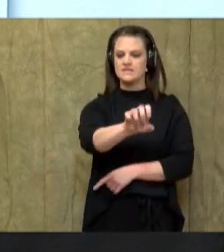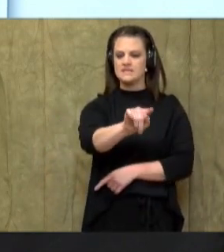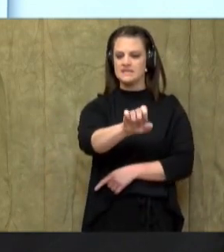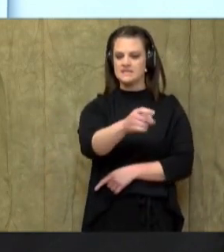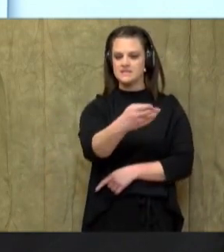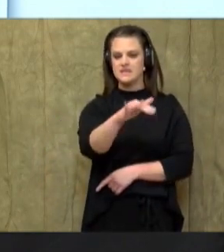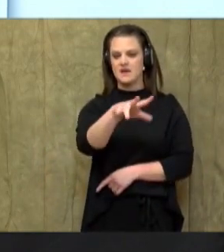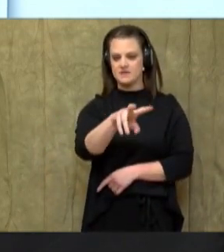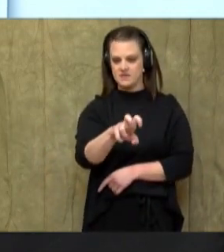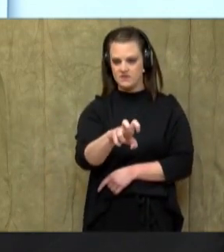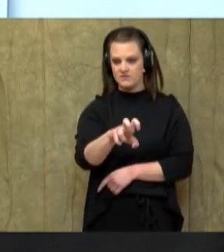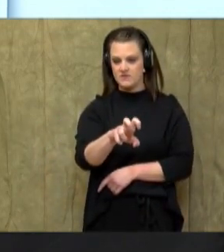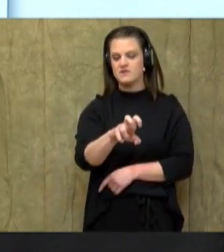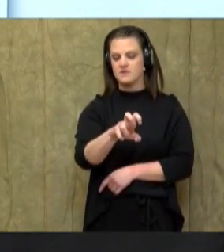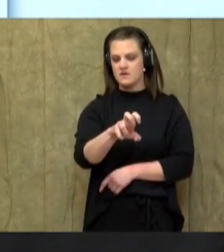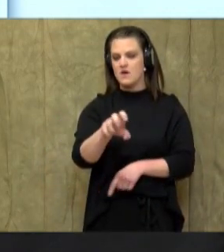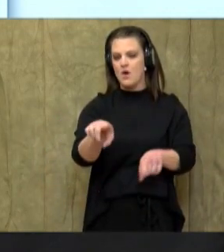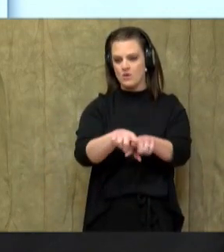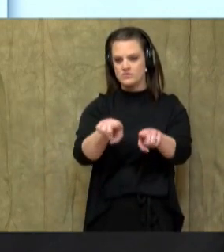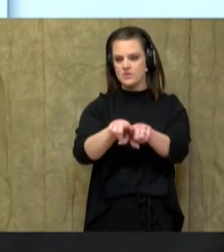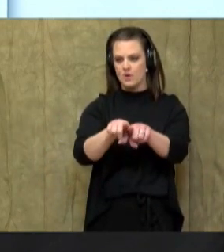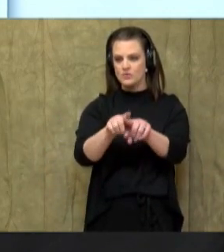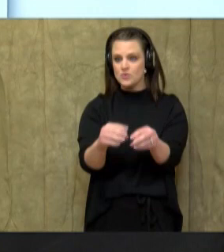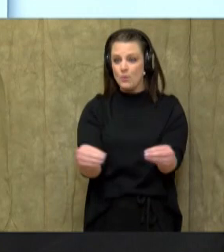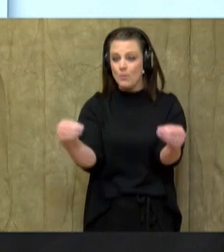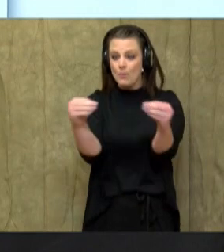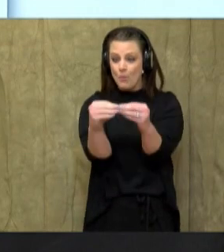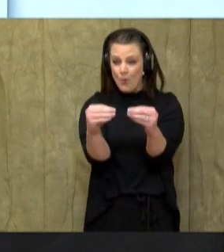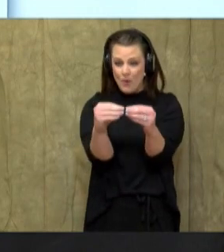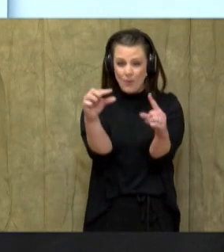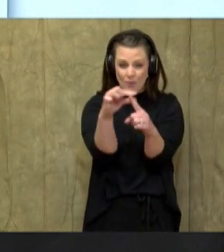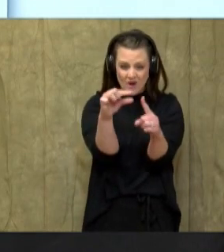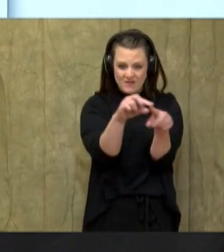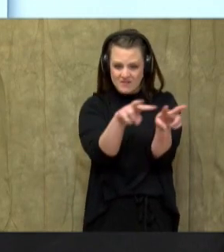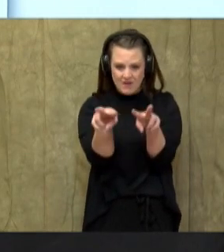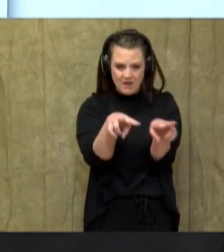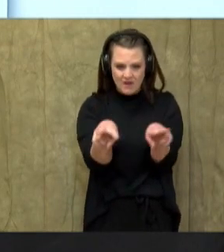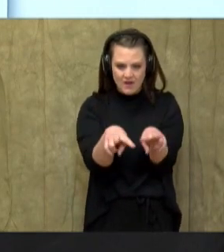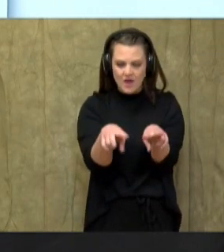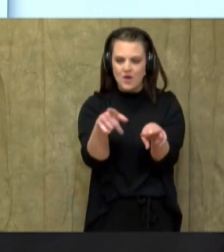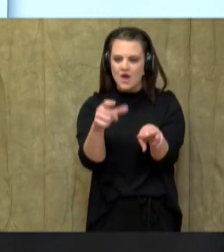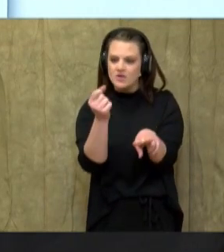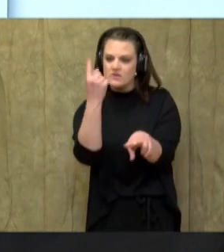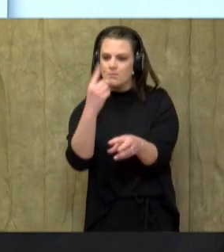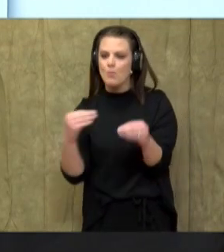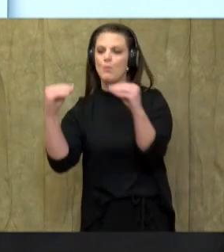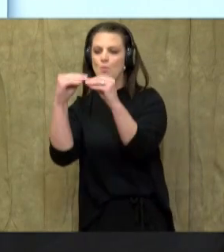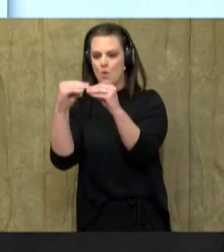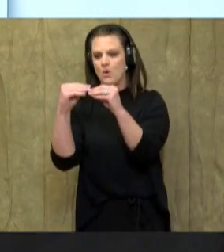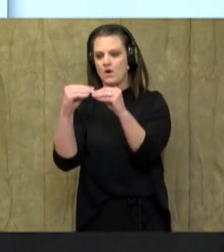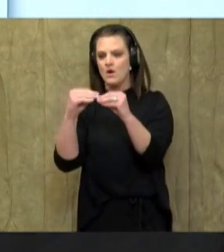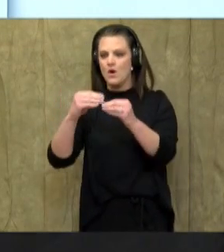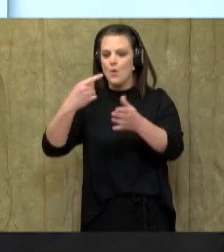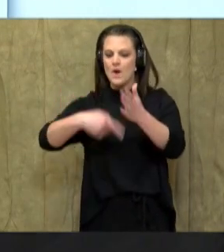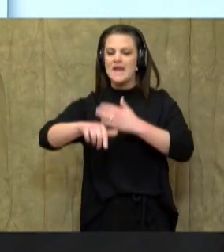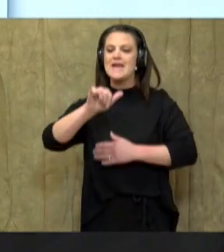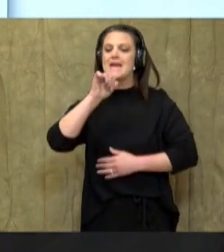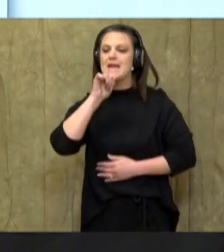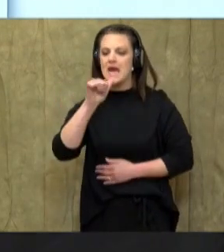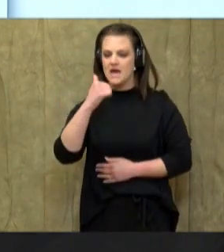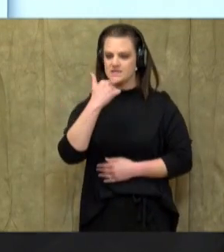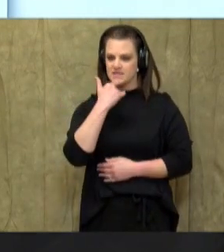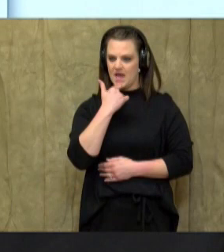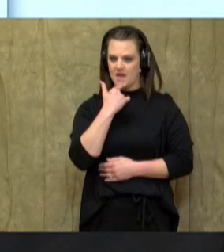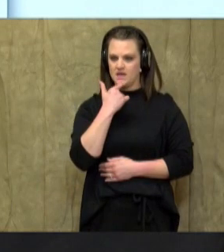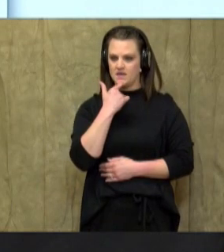author's words to understand what is not said. What is not said or